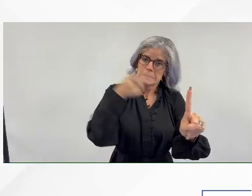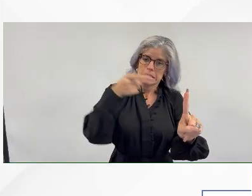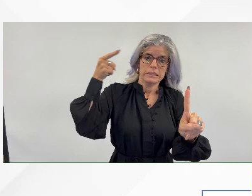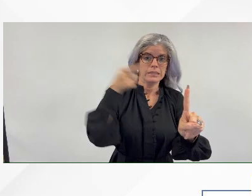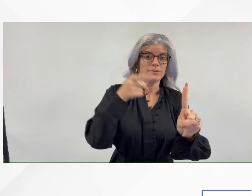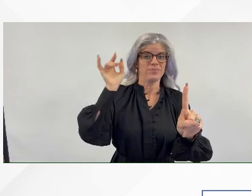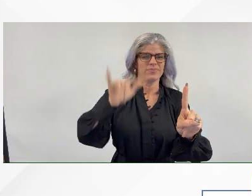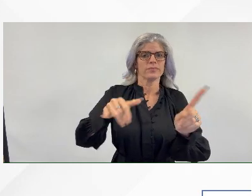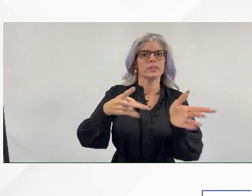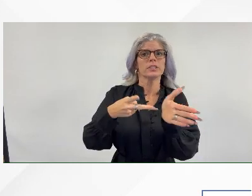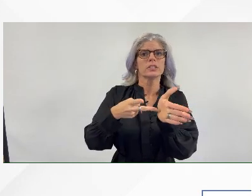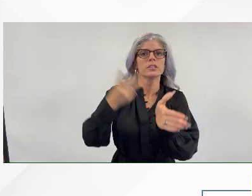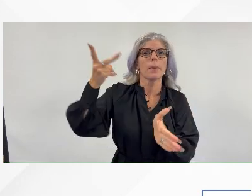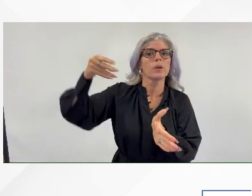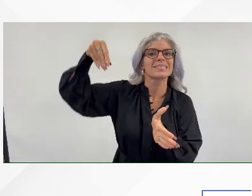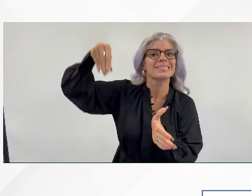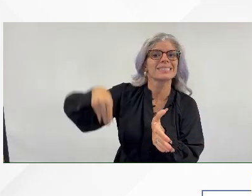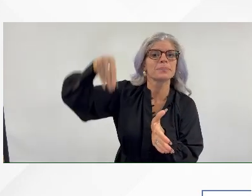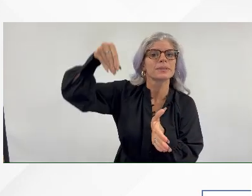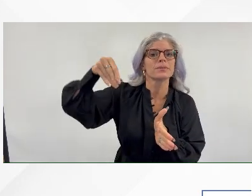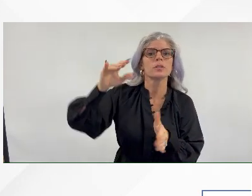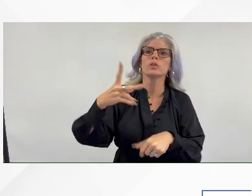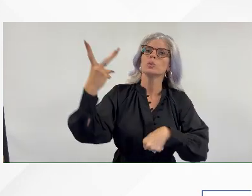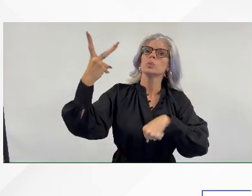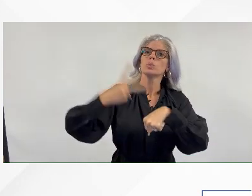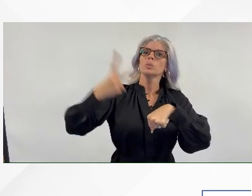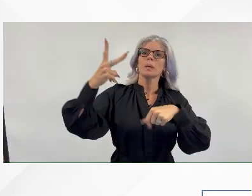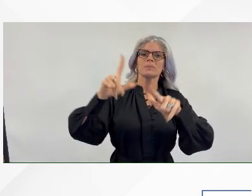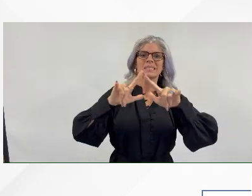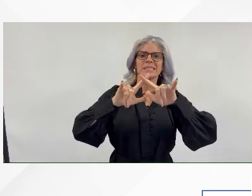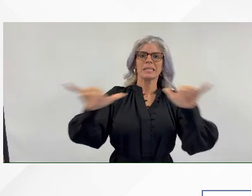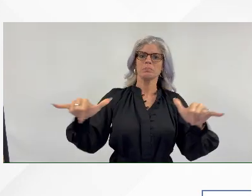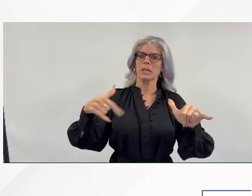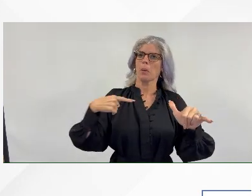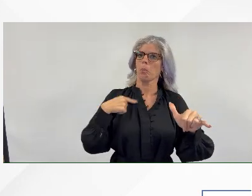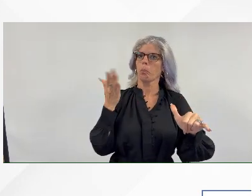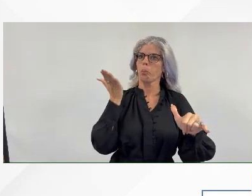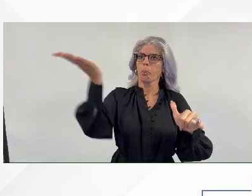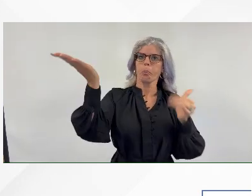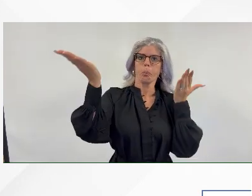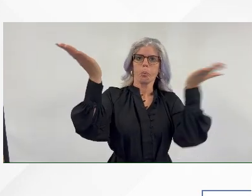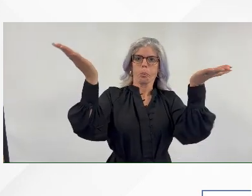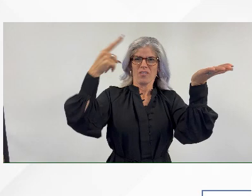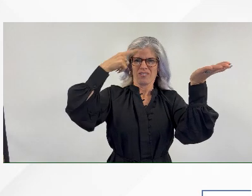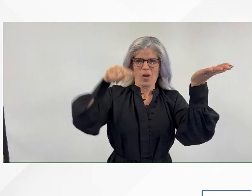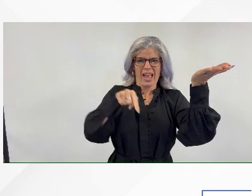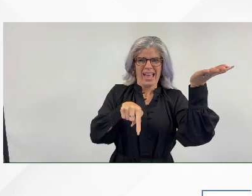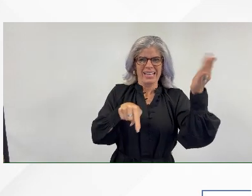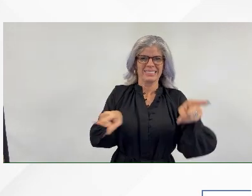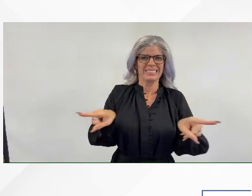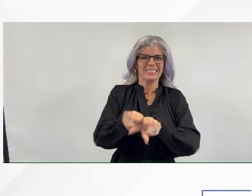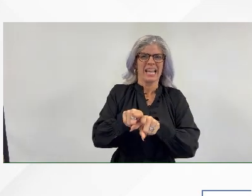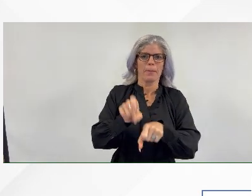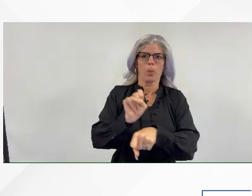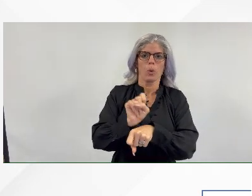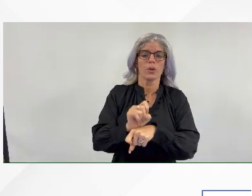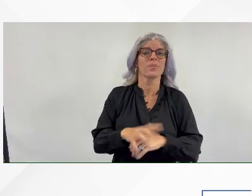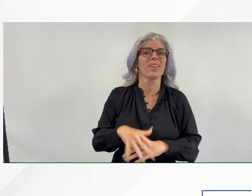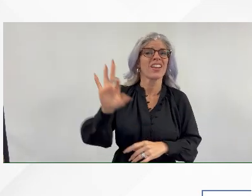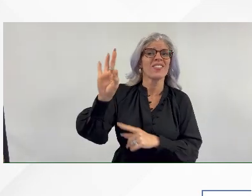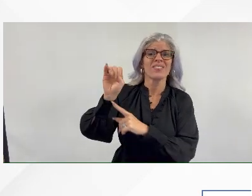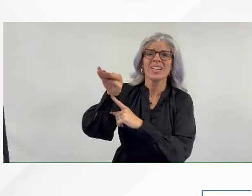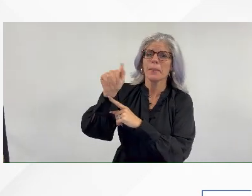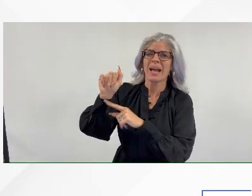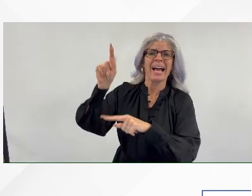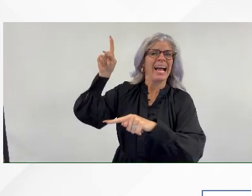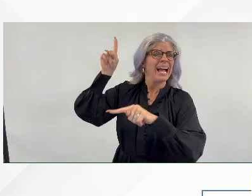Ding, ding, ding, no double dipping. FEMA cannot provide assistance for disaster-related losses when